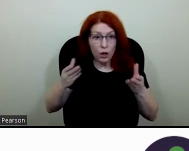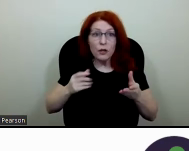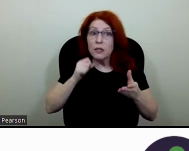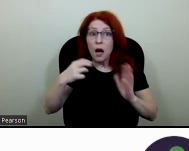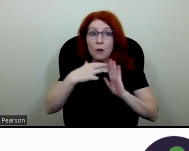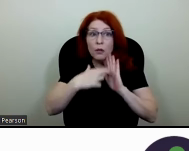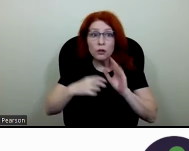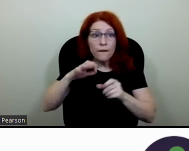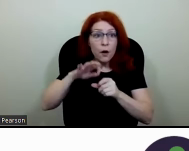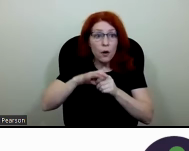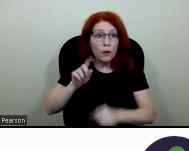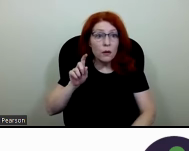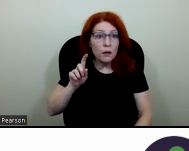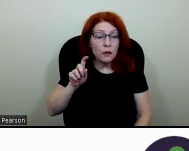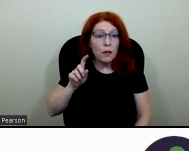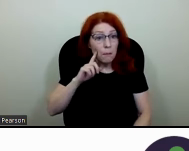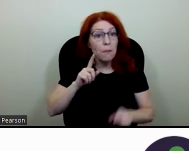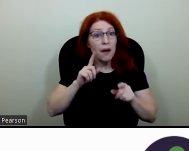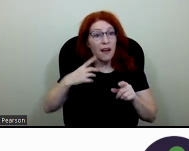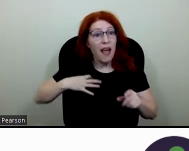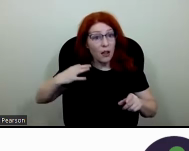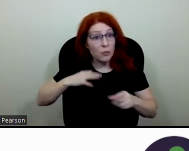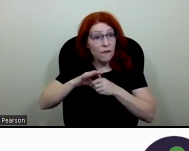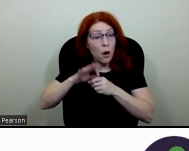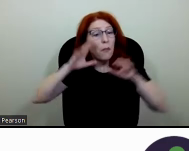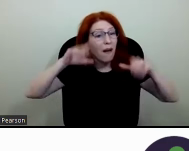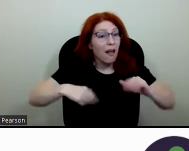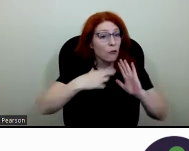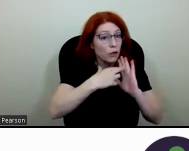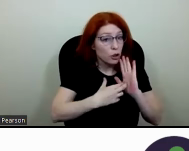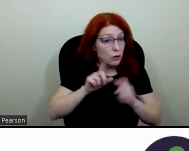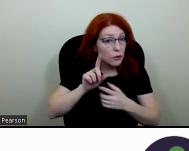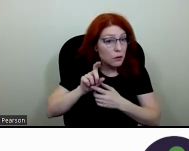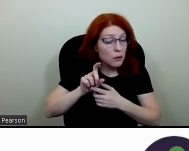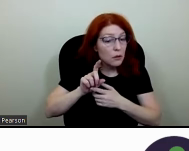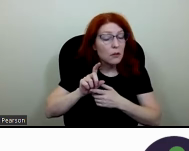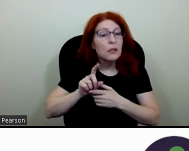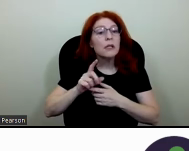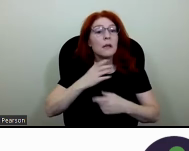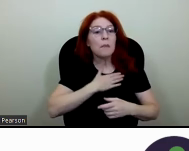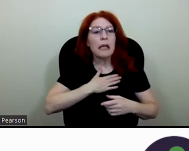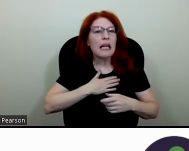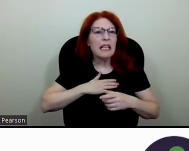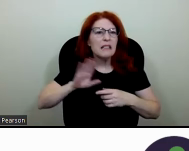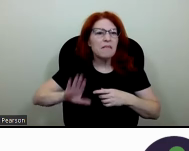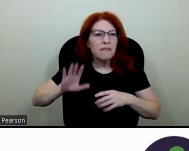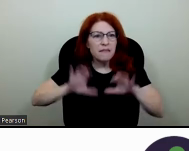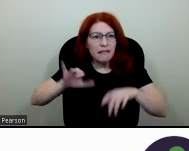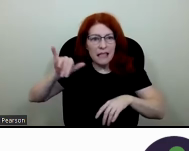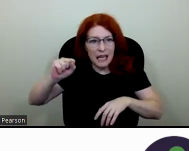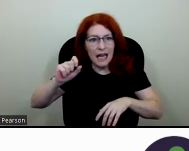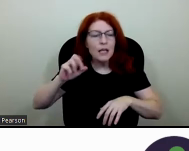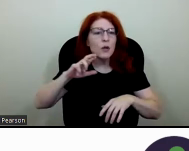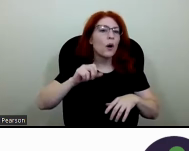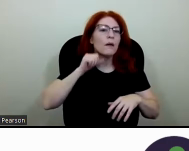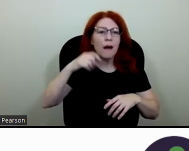registered to vote? But you're eligible to vote, but you have not registered to vote. Is there anyone, if you can put chat or just say, I'm not eligible